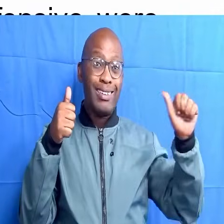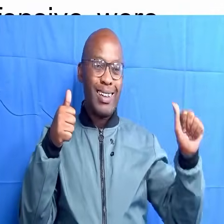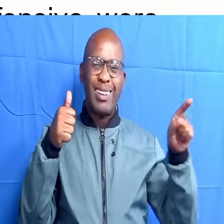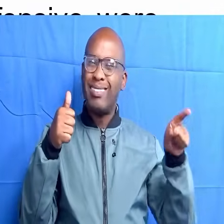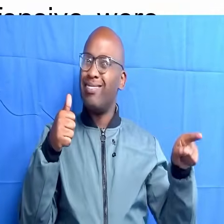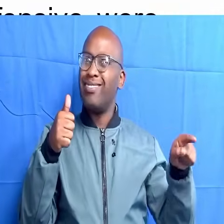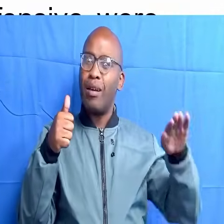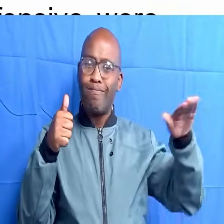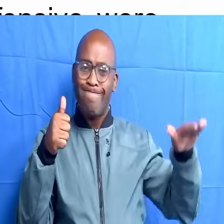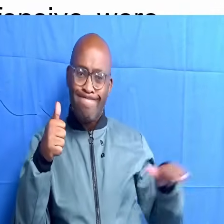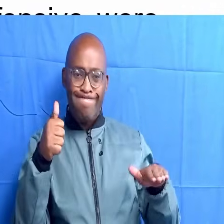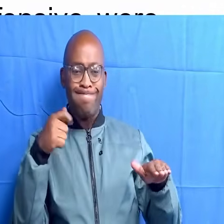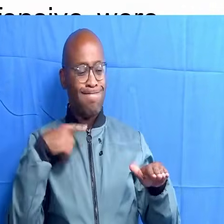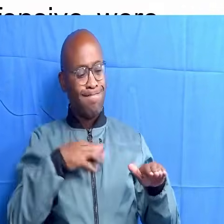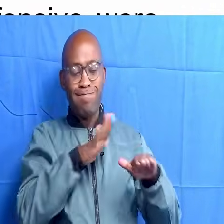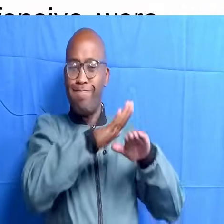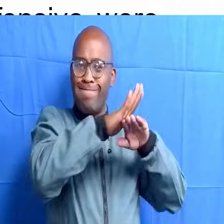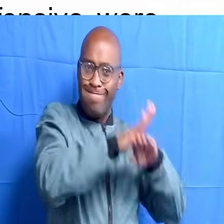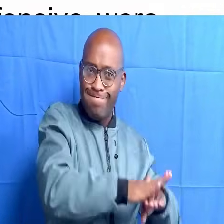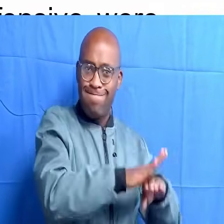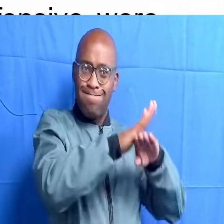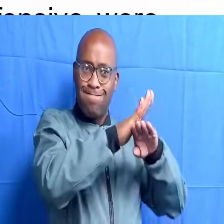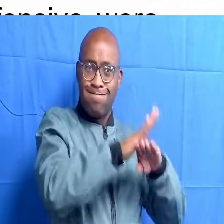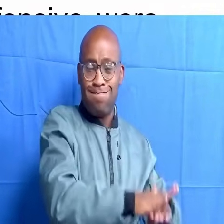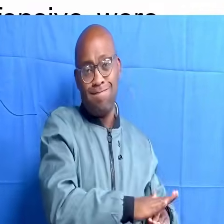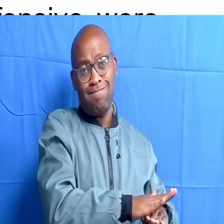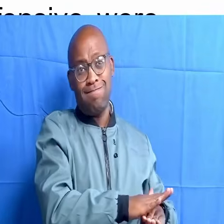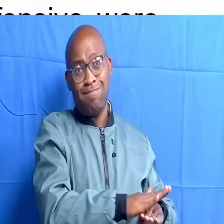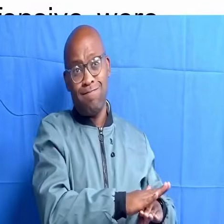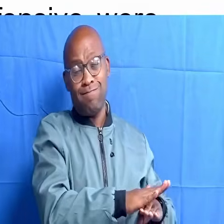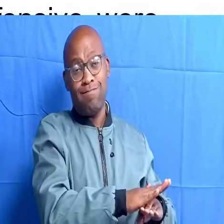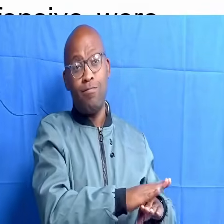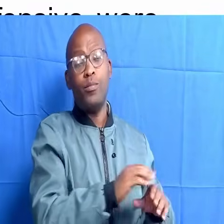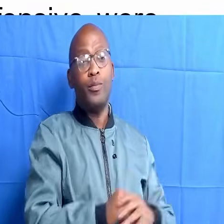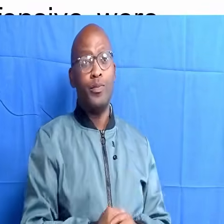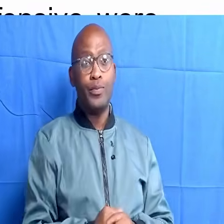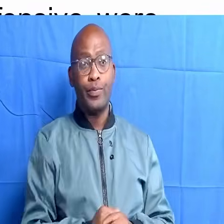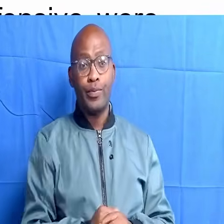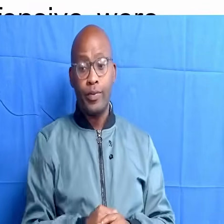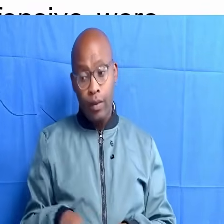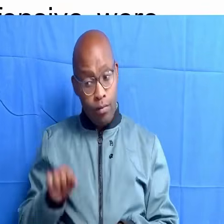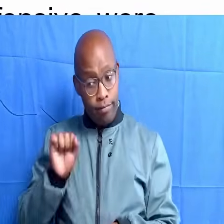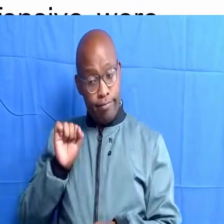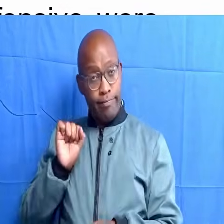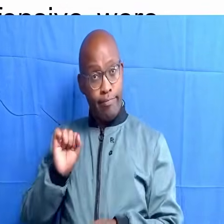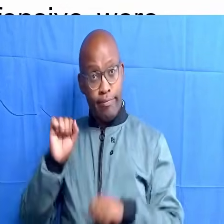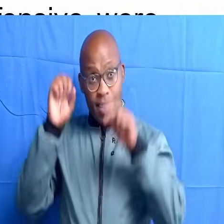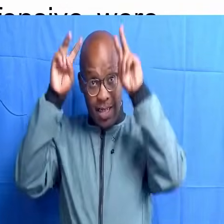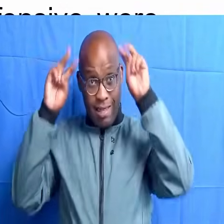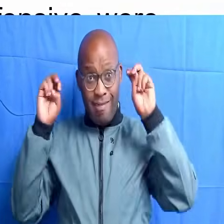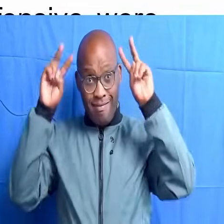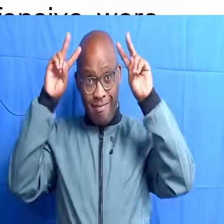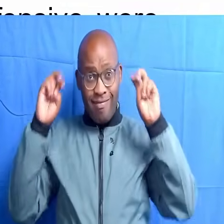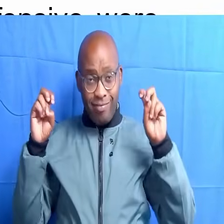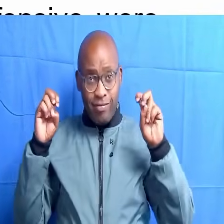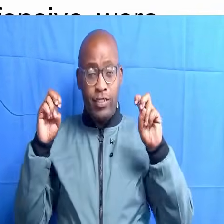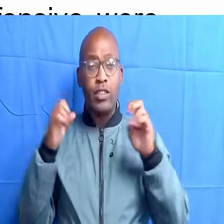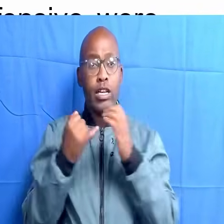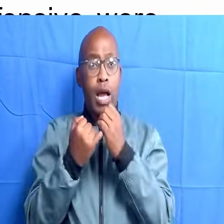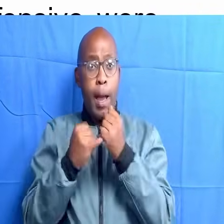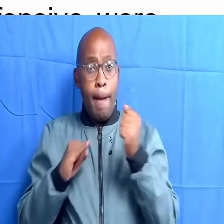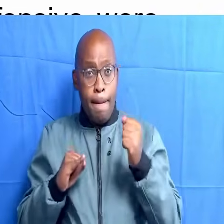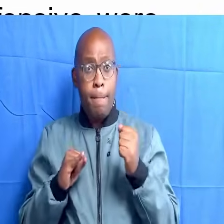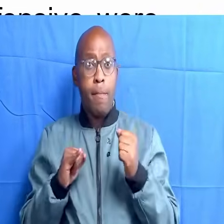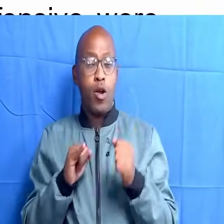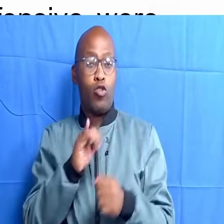we are saying the Tet offensive and the guerrilla tactics were very effective